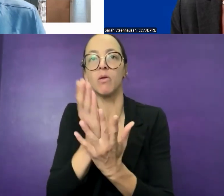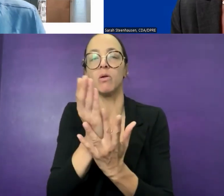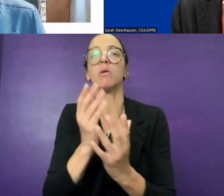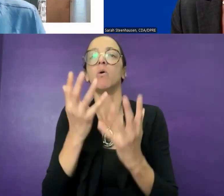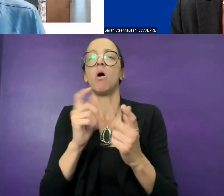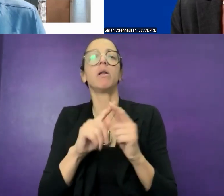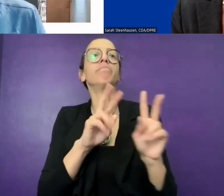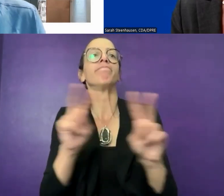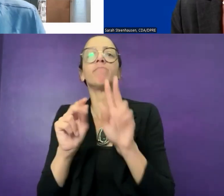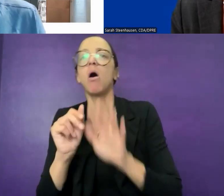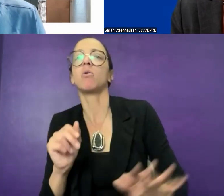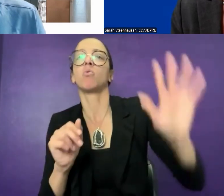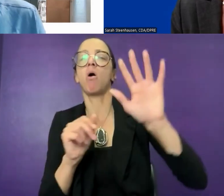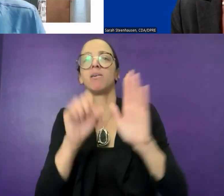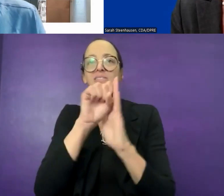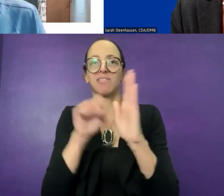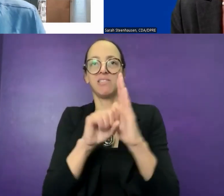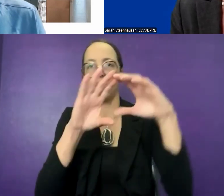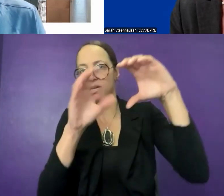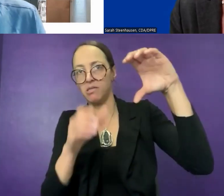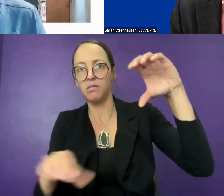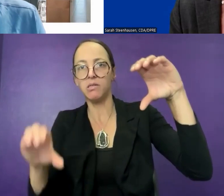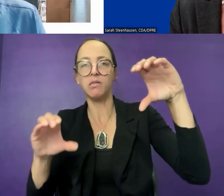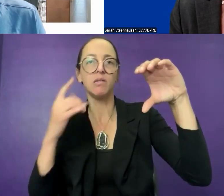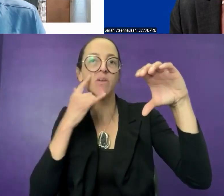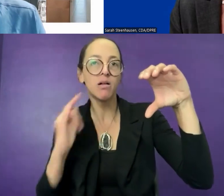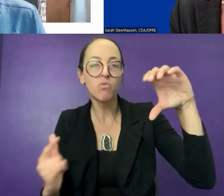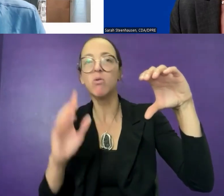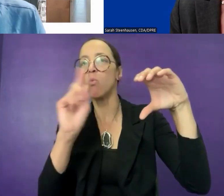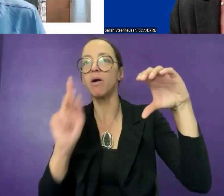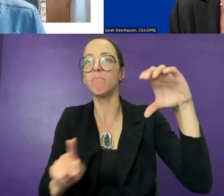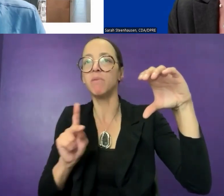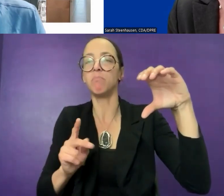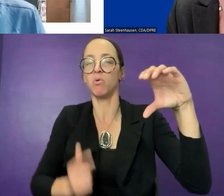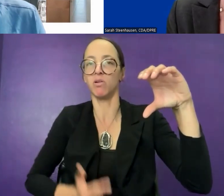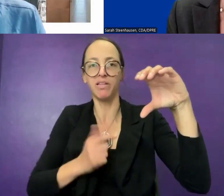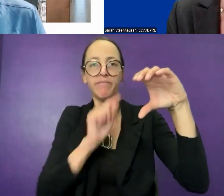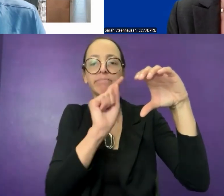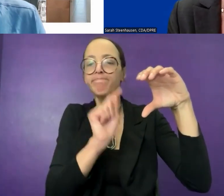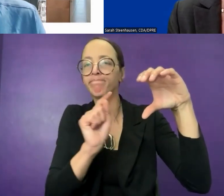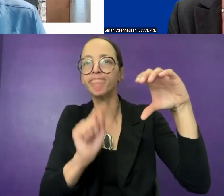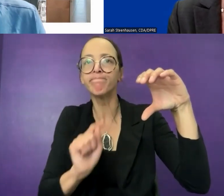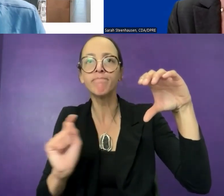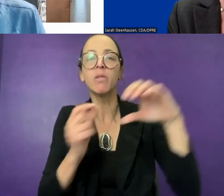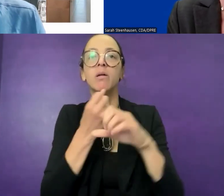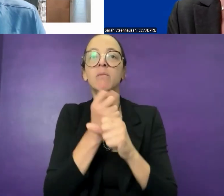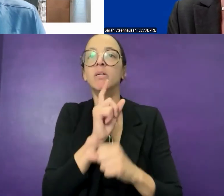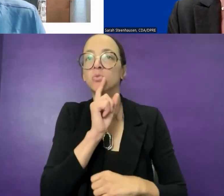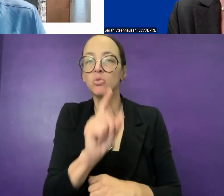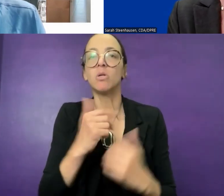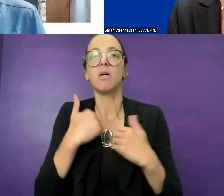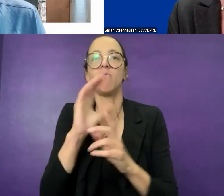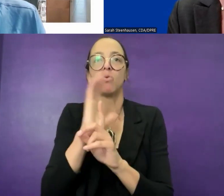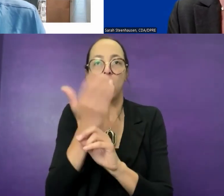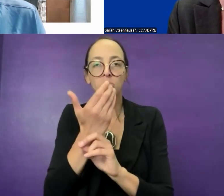the demographics call attention to the need for, ensuring culturally responsive services and supports, so